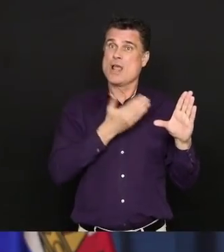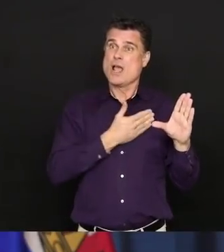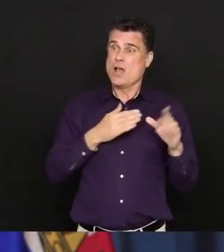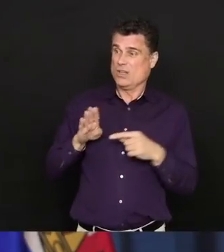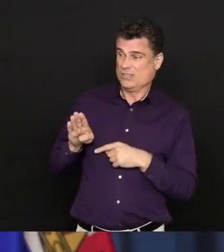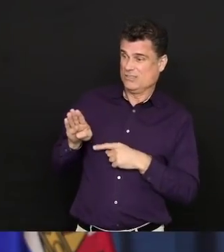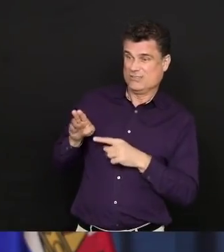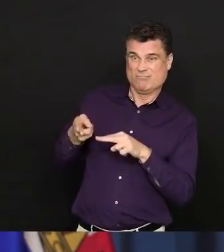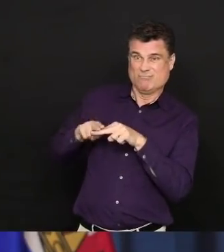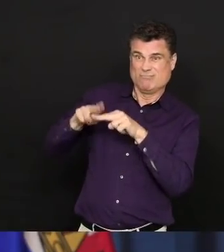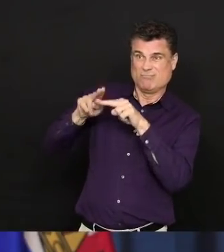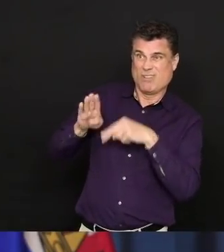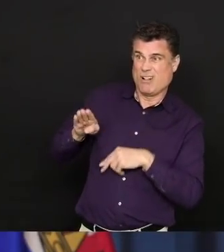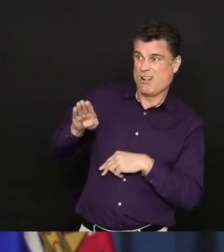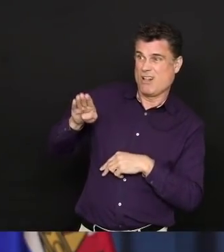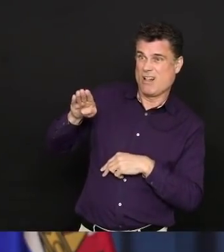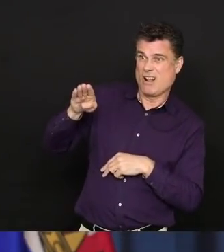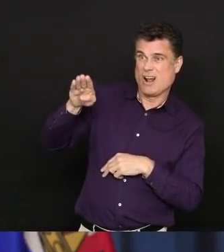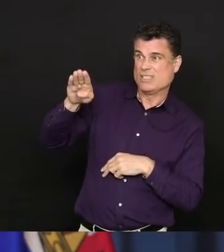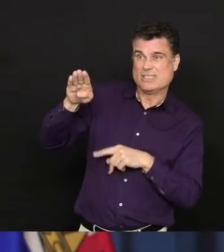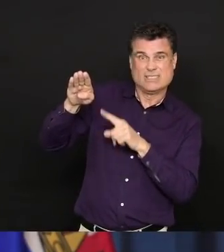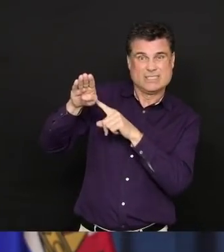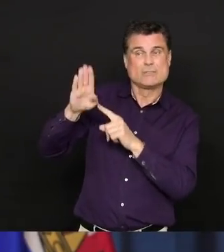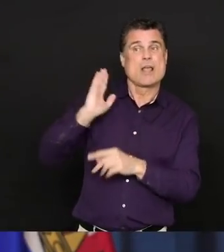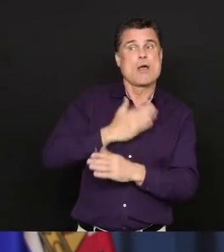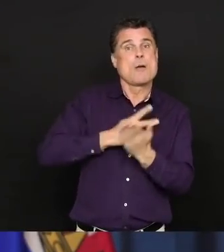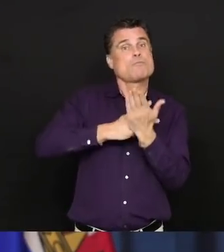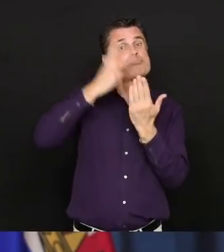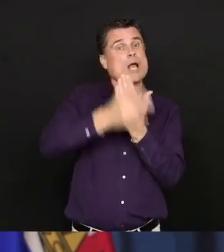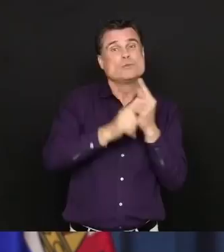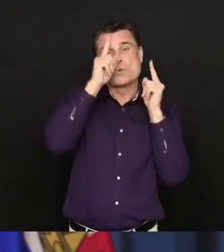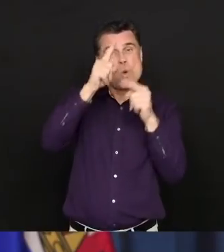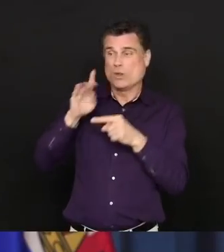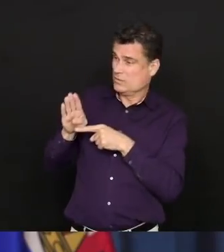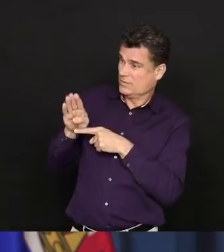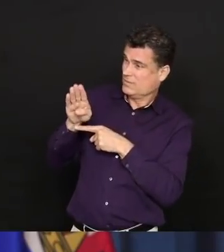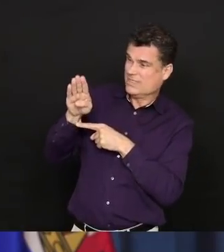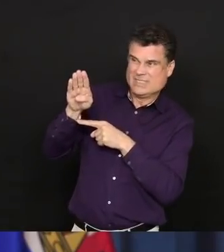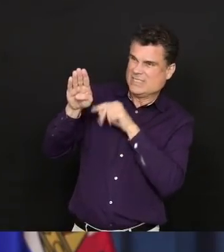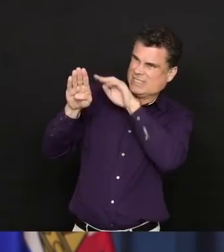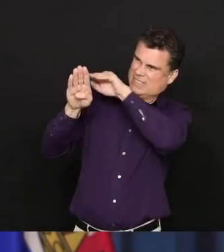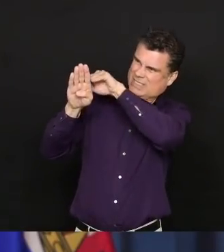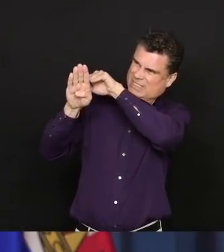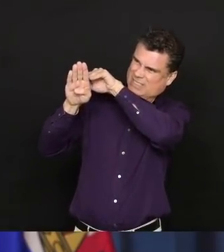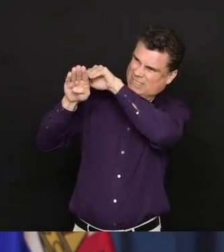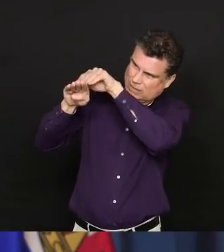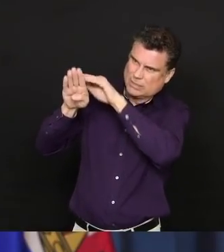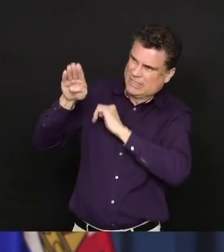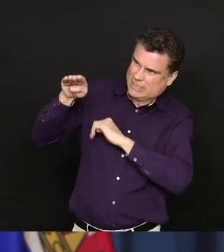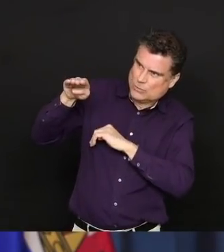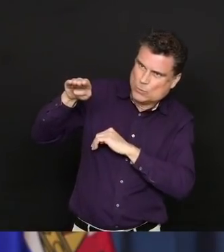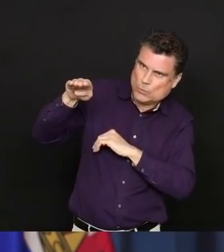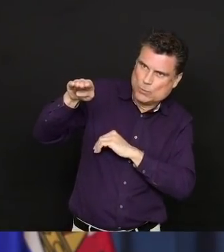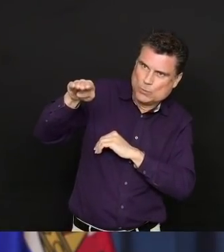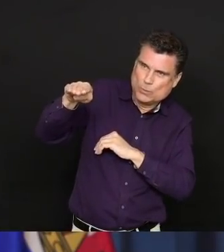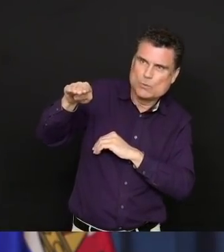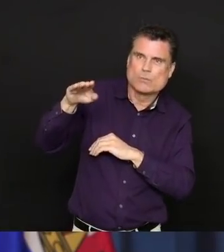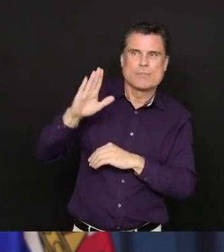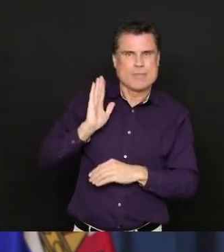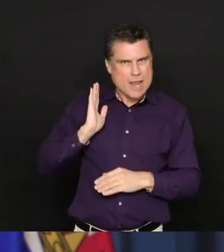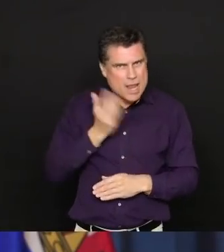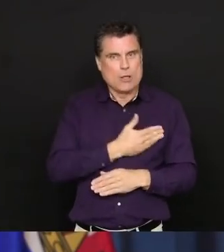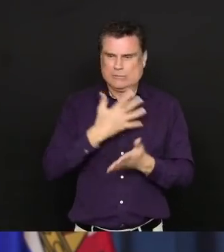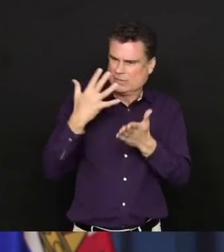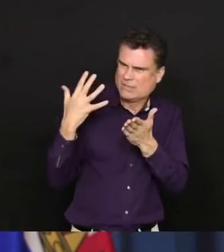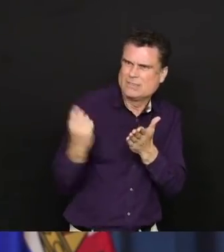is our fight in British Columbia, our BC effort, and this is our time and our moment. We have to do more now. We have to continue to push